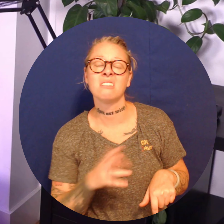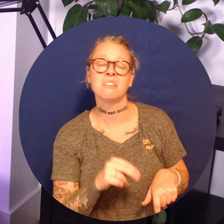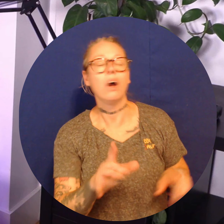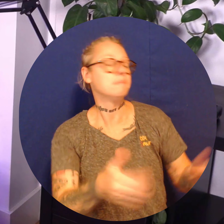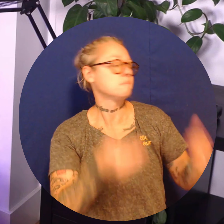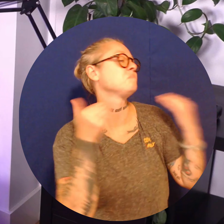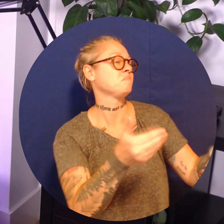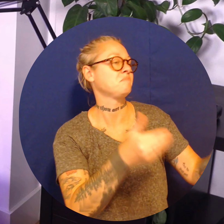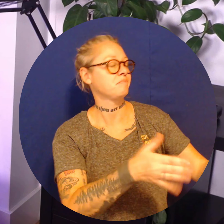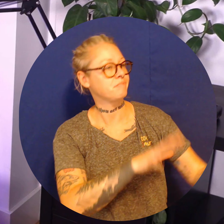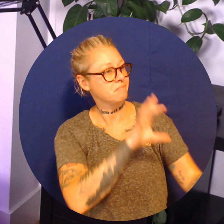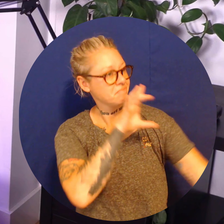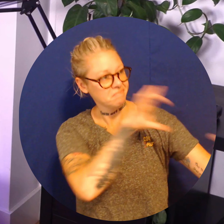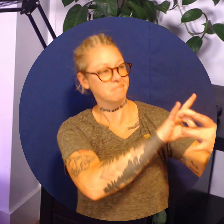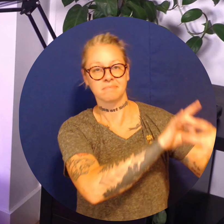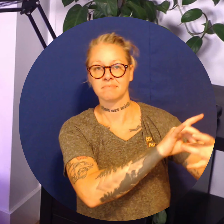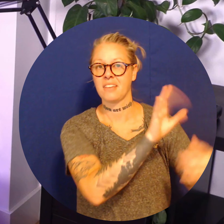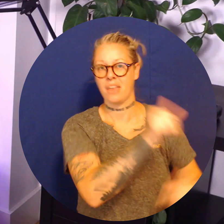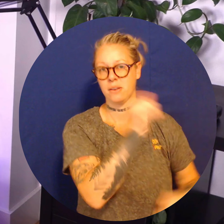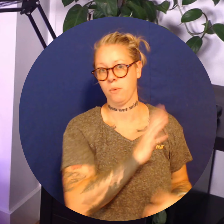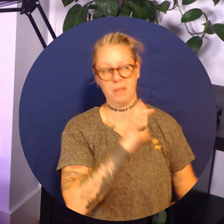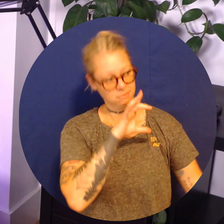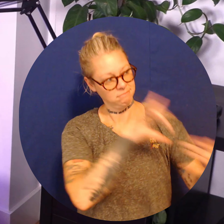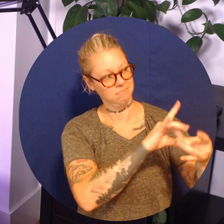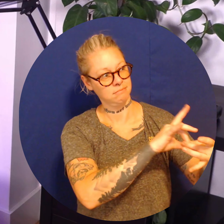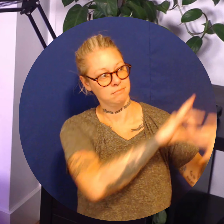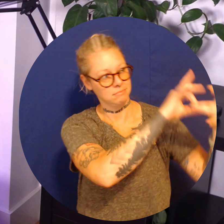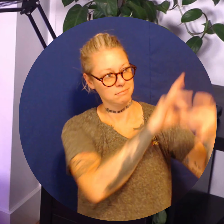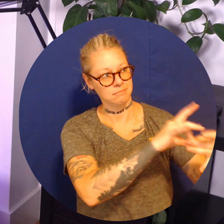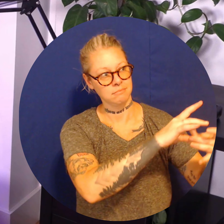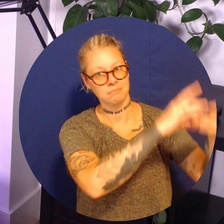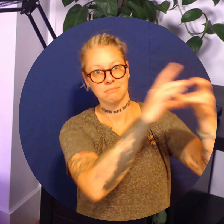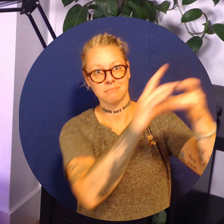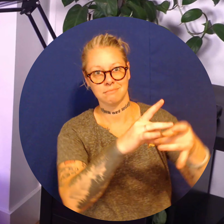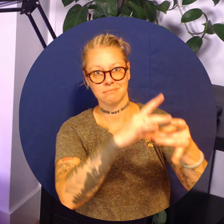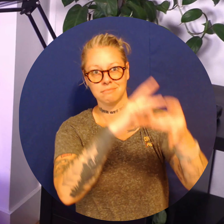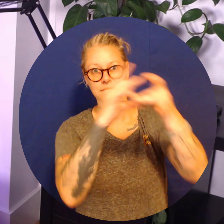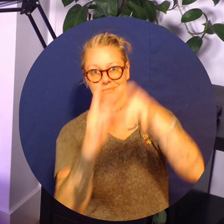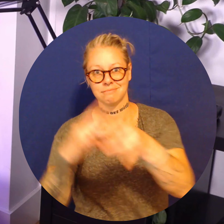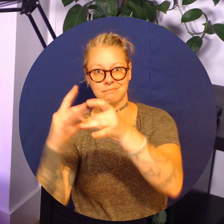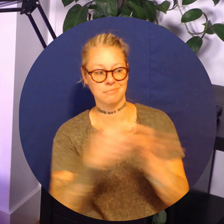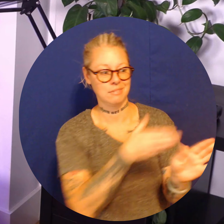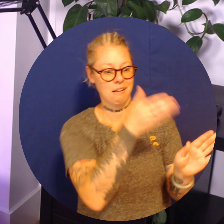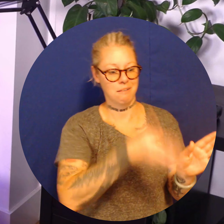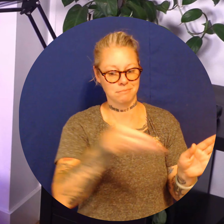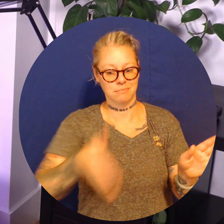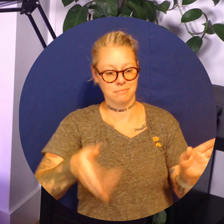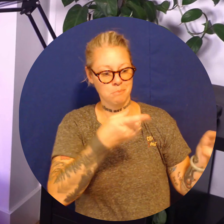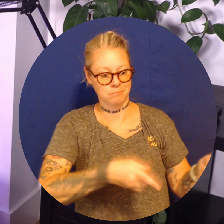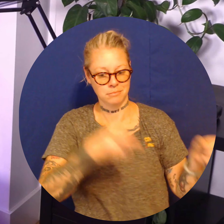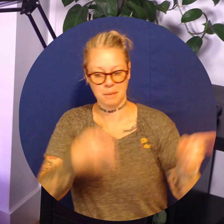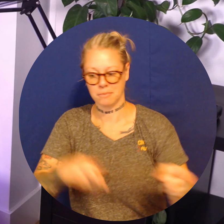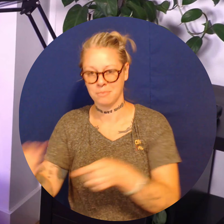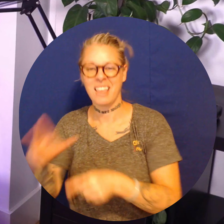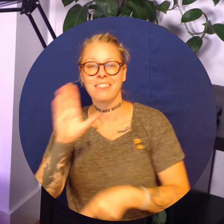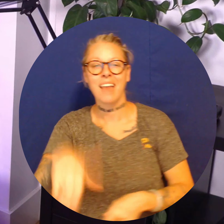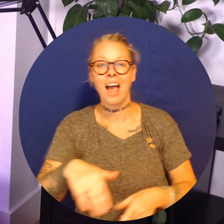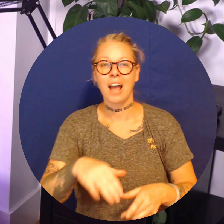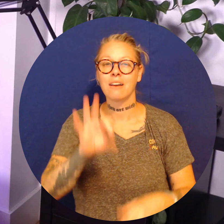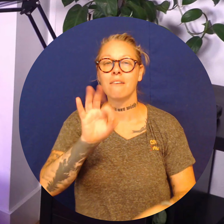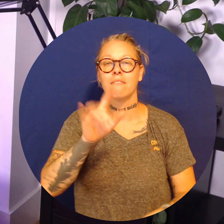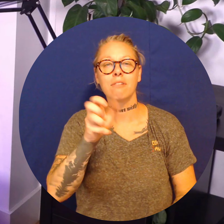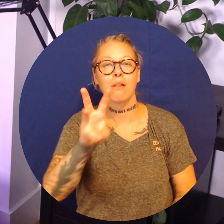to do it you're just like you know what let's just do it whatever like you were just in a space of flow and then like the connection happens and then it leads to the next you know what i mean and it's like being in